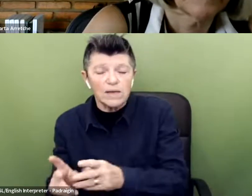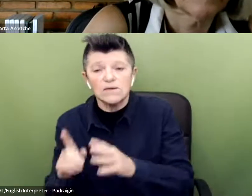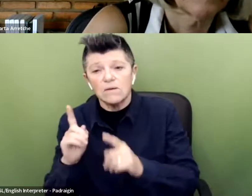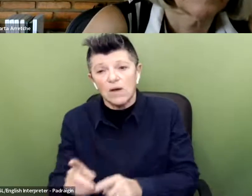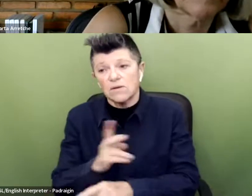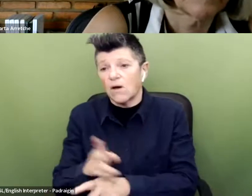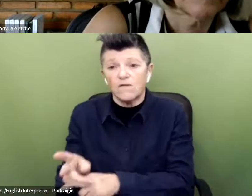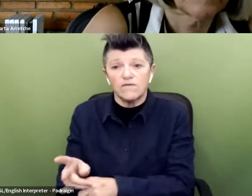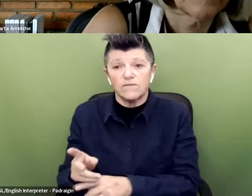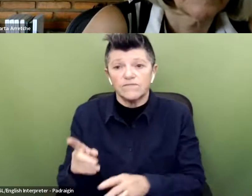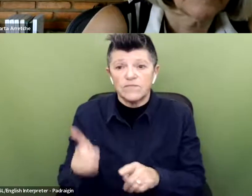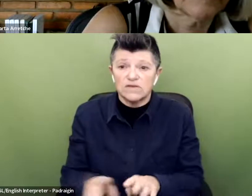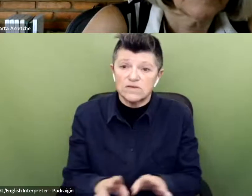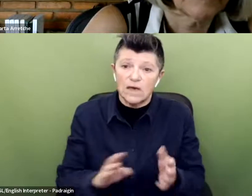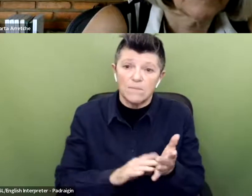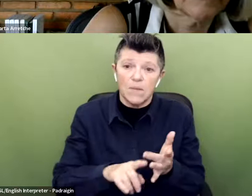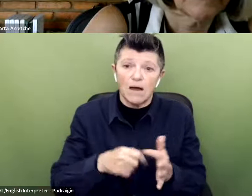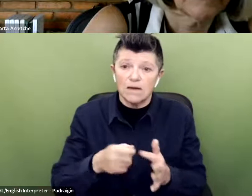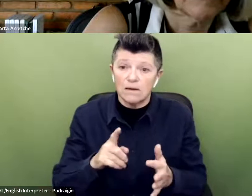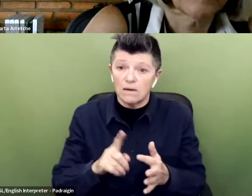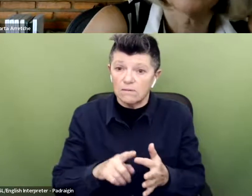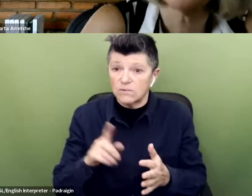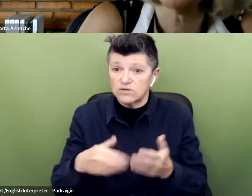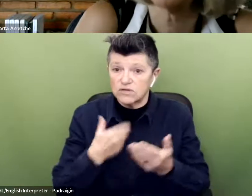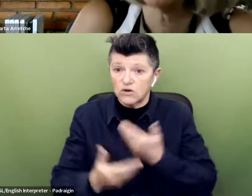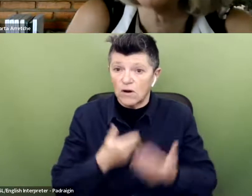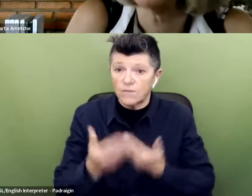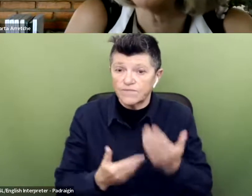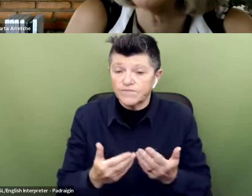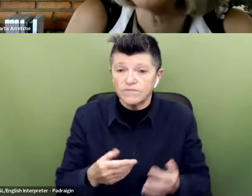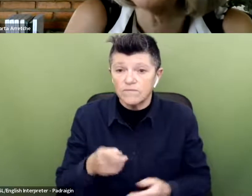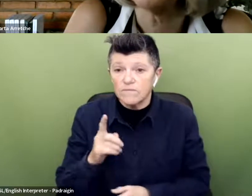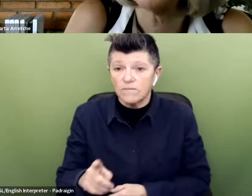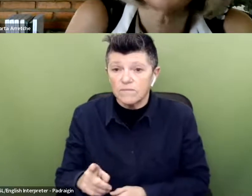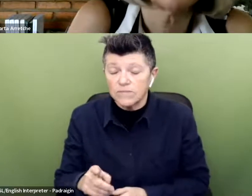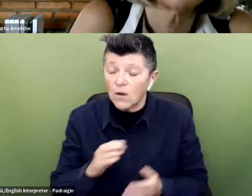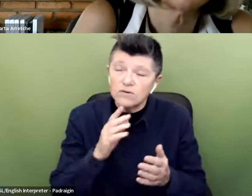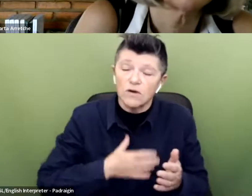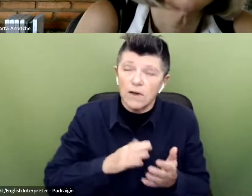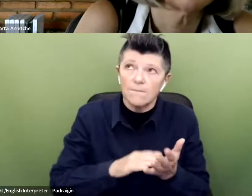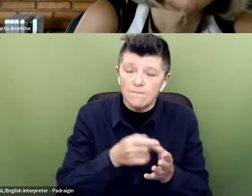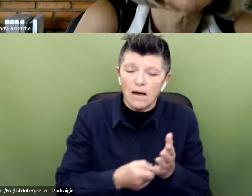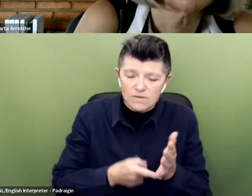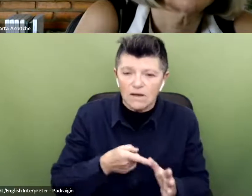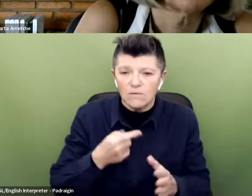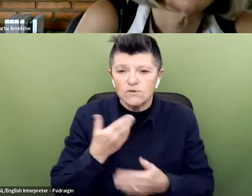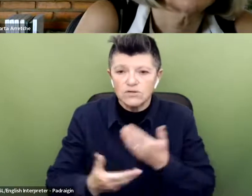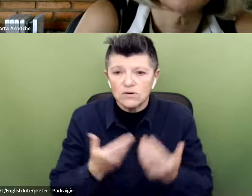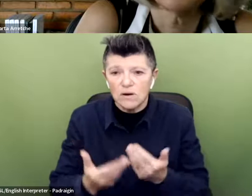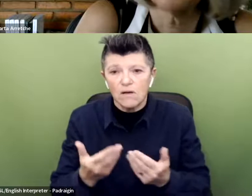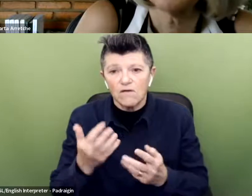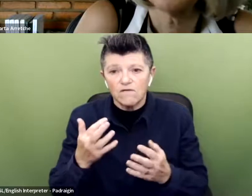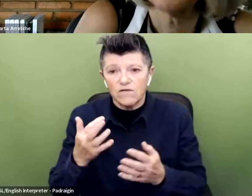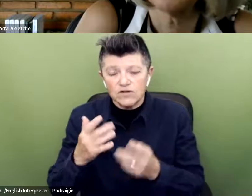don't, like as Mike was describing, if was kind of, or actually Marta was describing, for sociologists who've